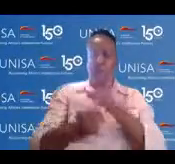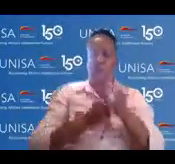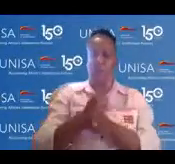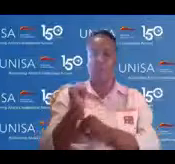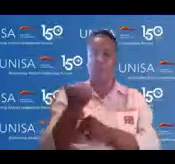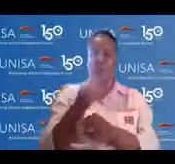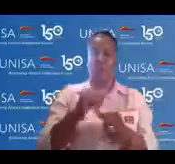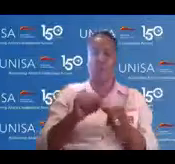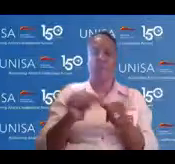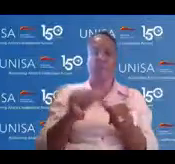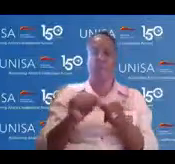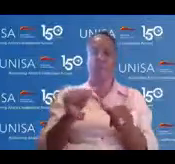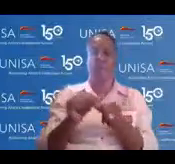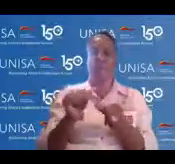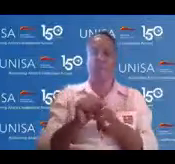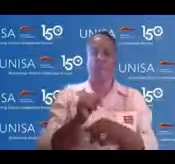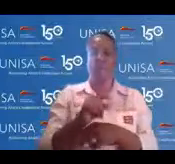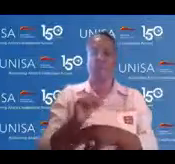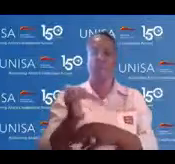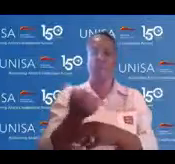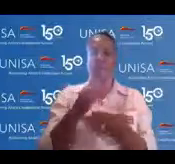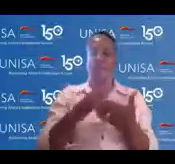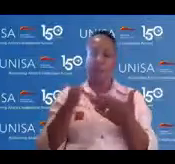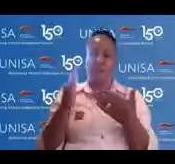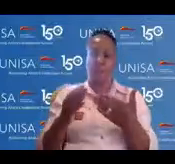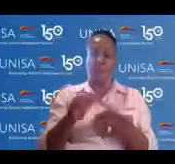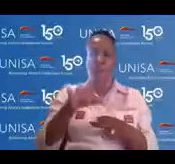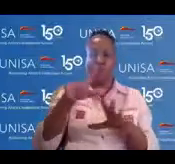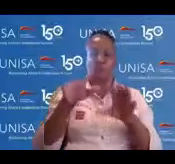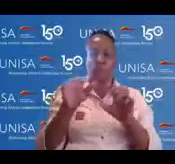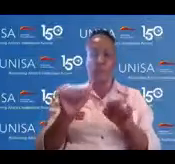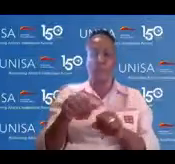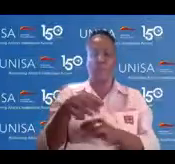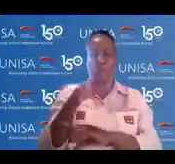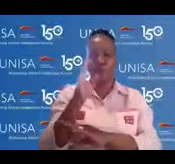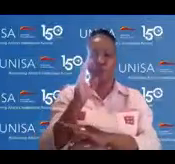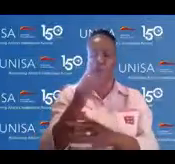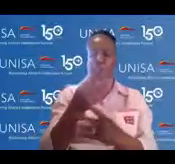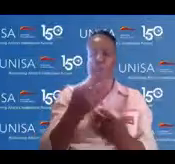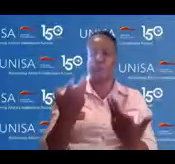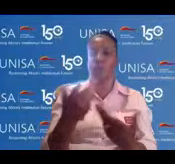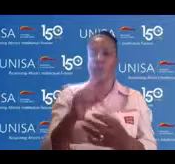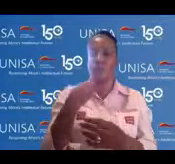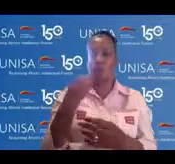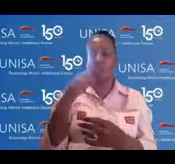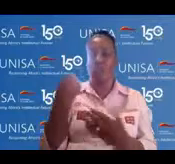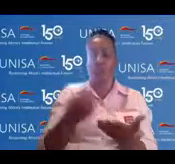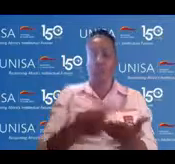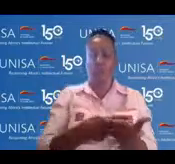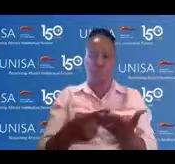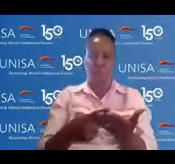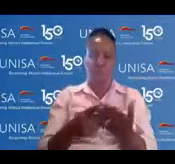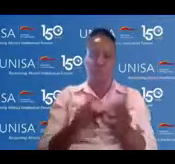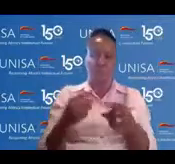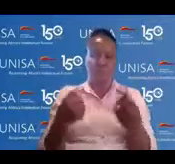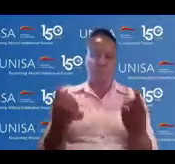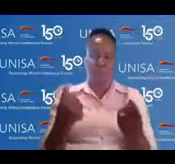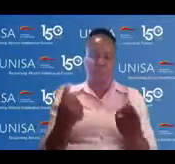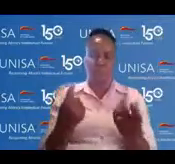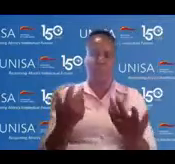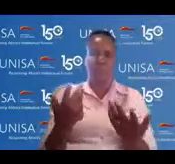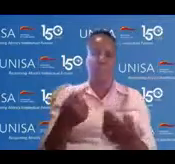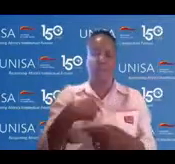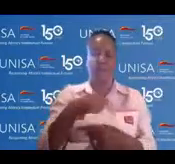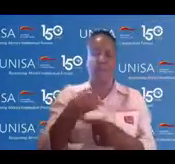the weekend as well. Take care and God bless. We will see each one of you next week, hopefully. But if we don't, well, we wish you, from our side of the Adolf team and the